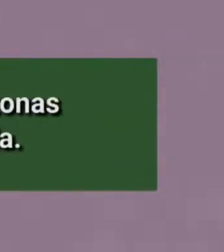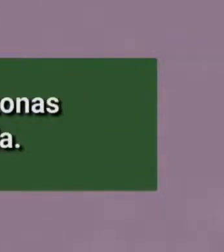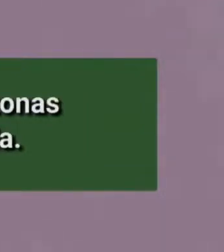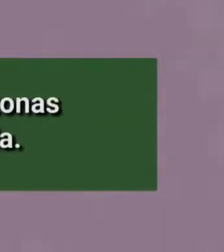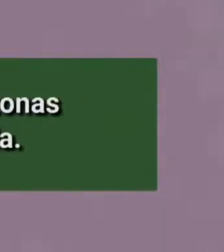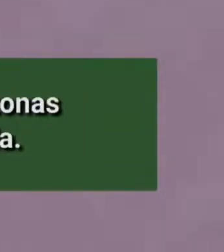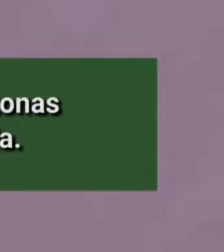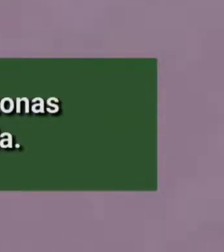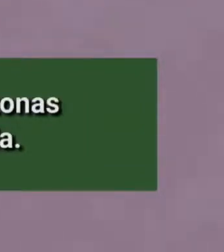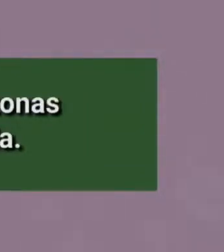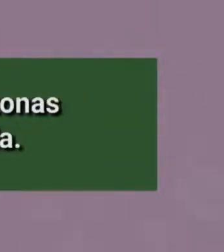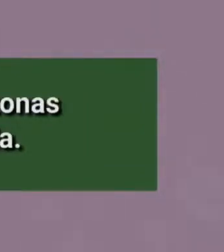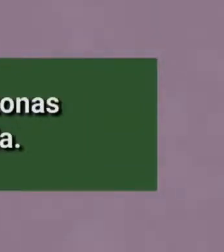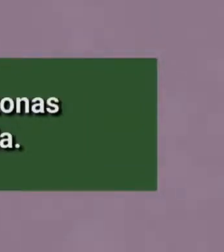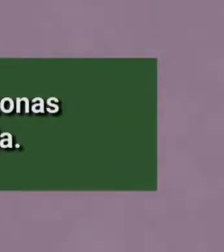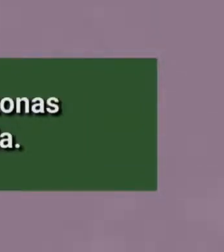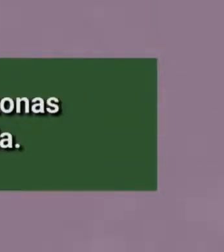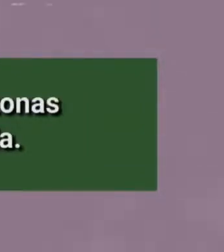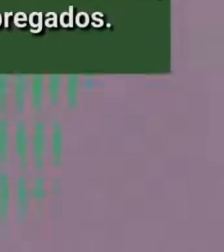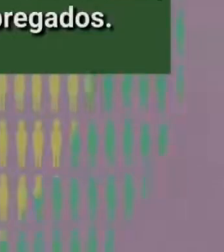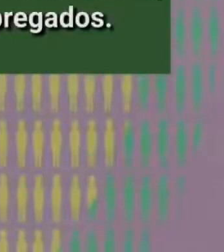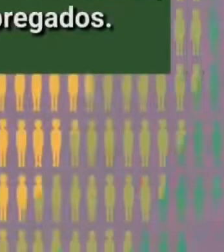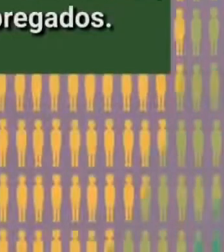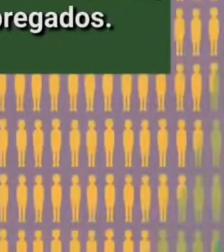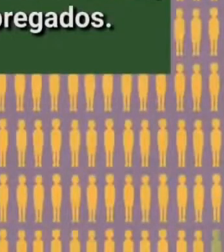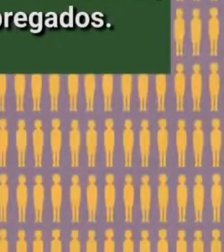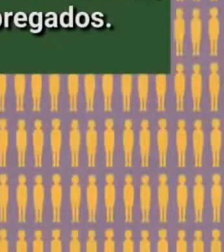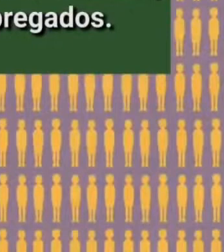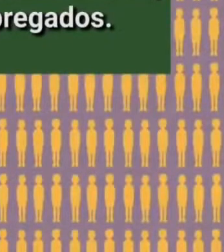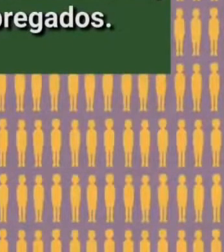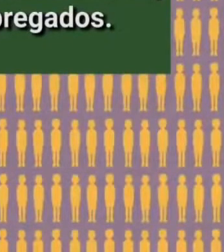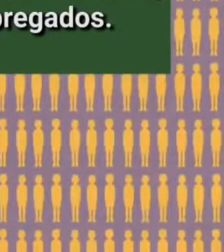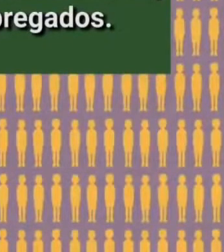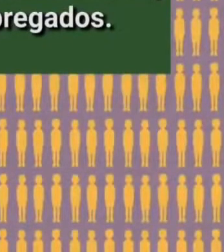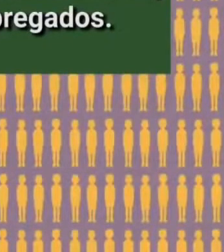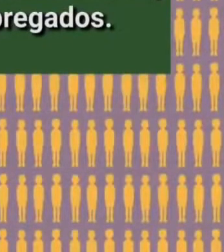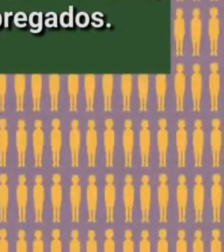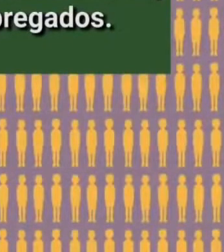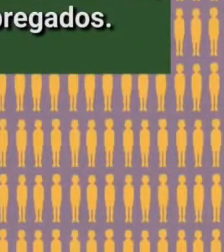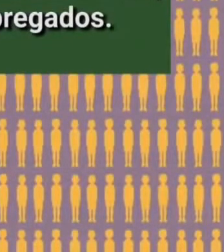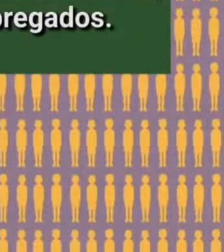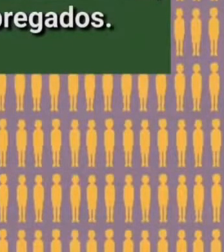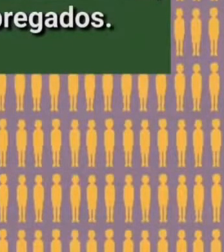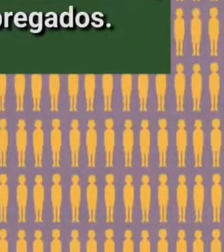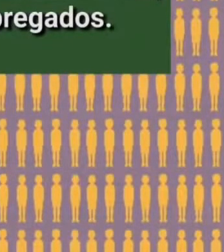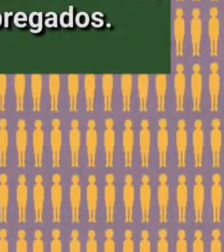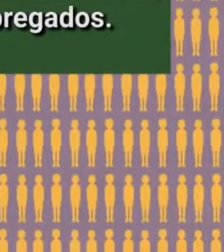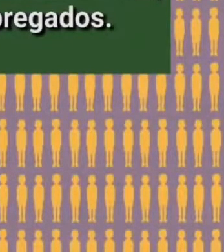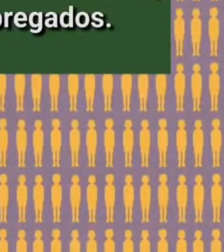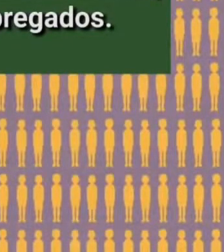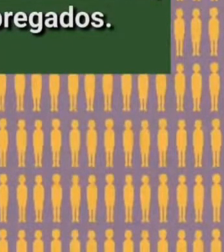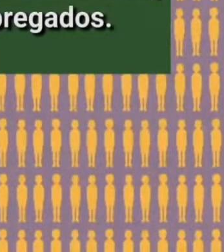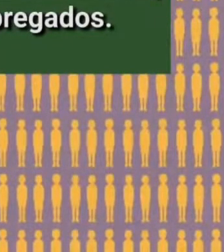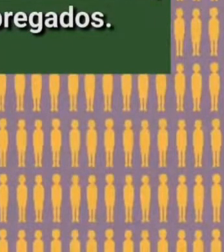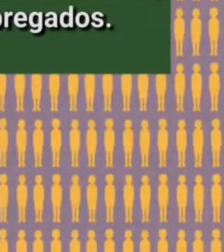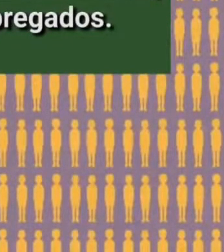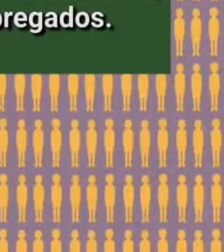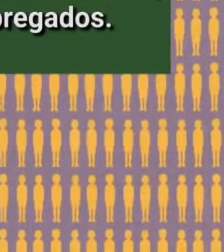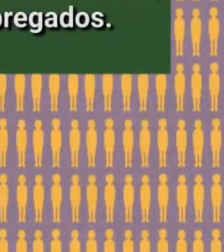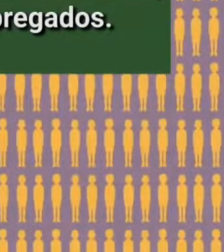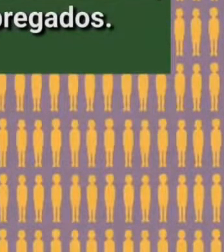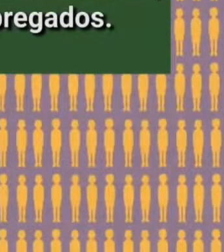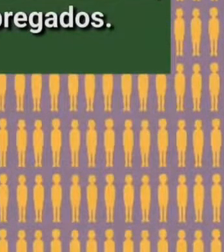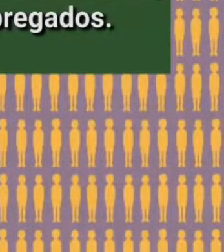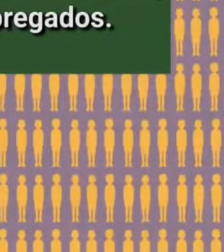and northwest zones are in school. 8 million young people are not enrolled in school, in training